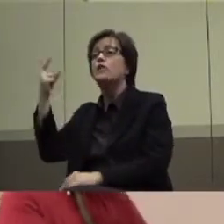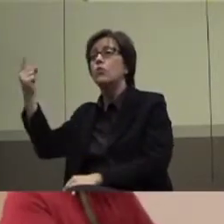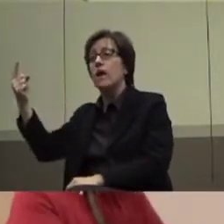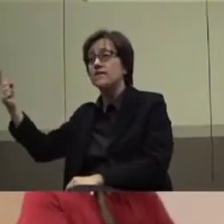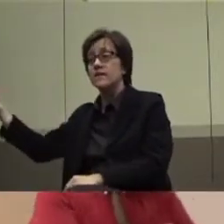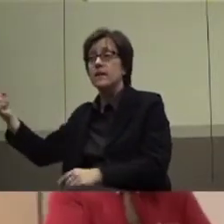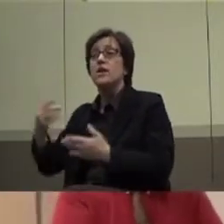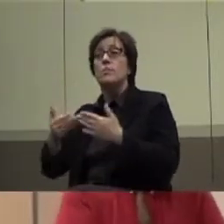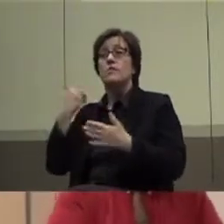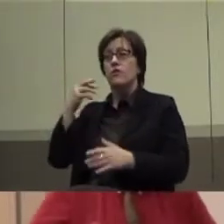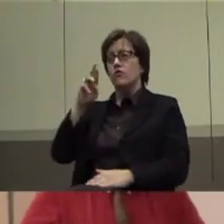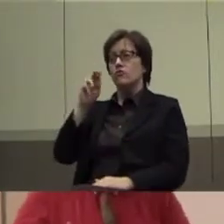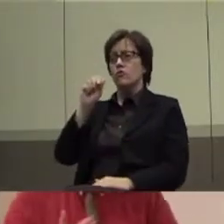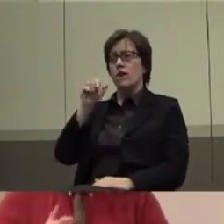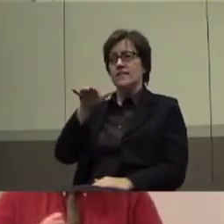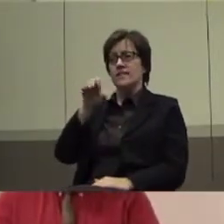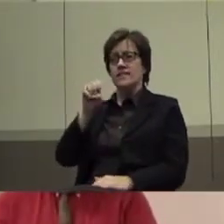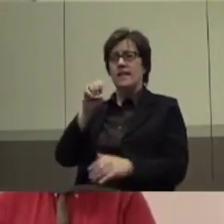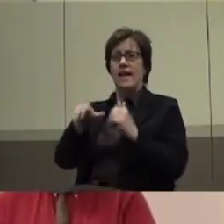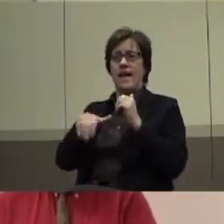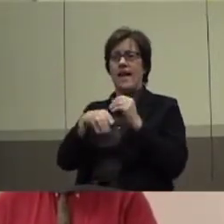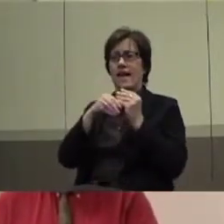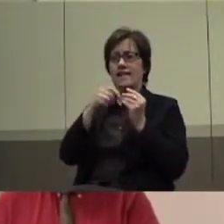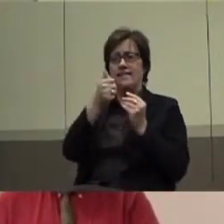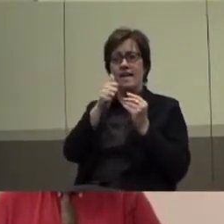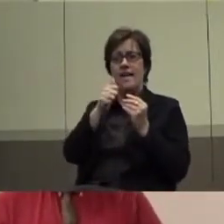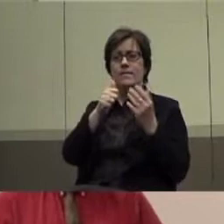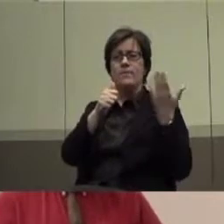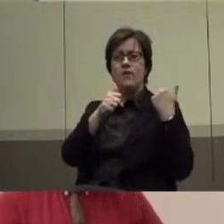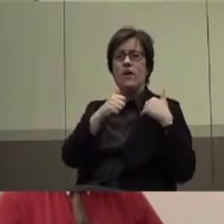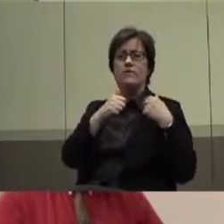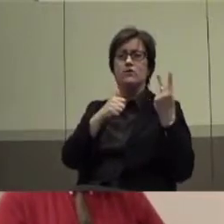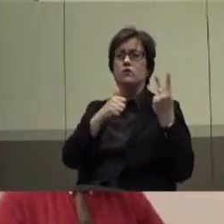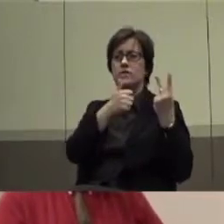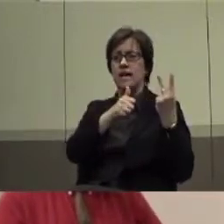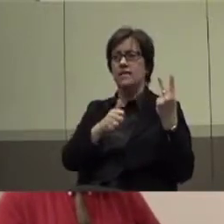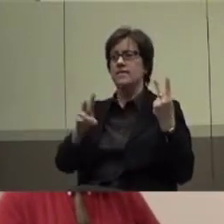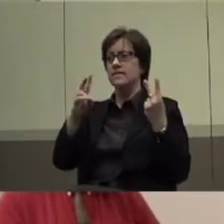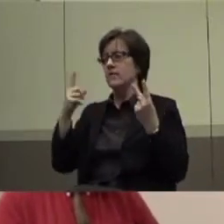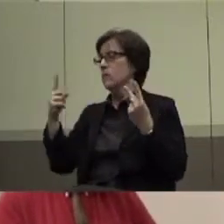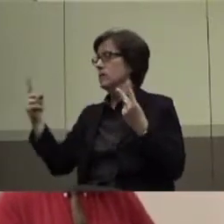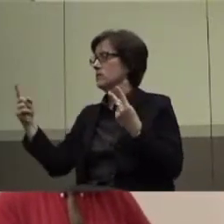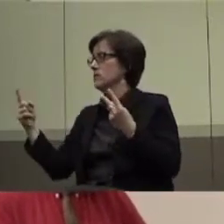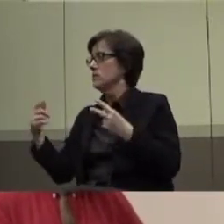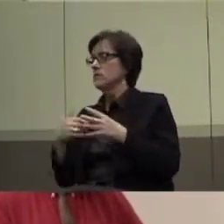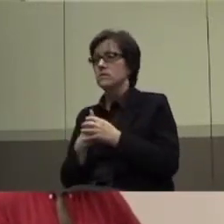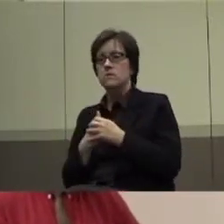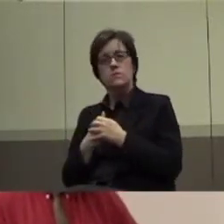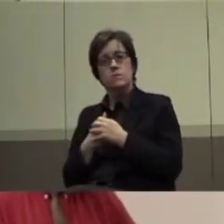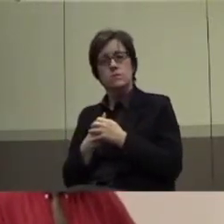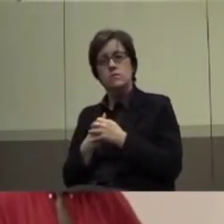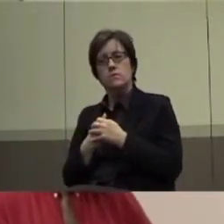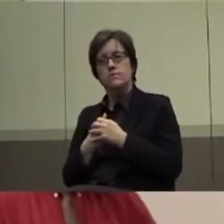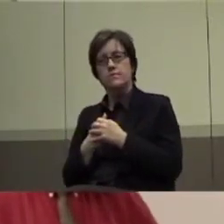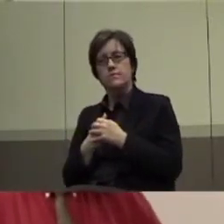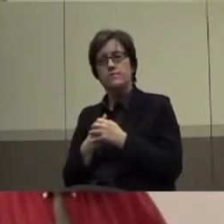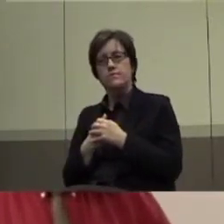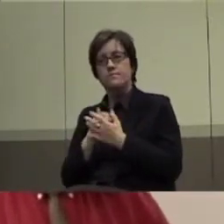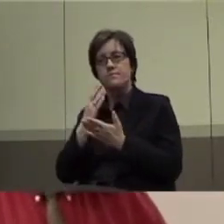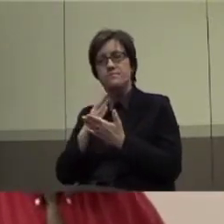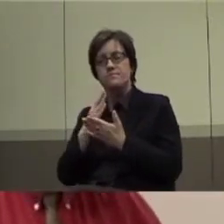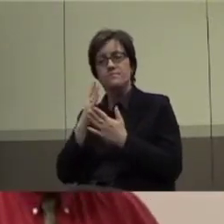All right. So now her concerns when I was asked to come in was that he is non-compliant. Was he